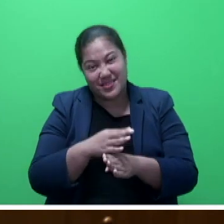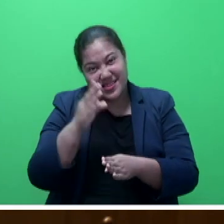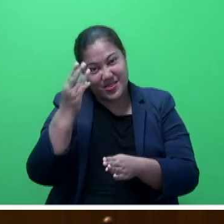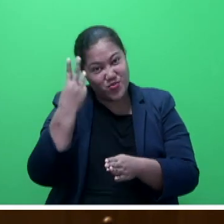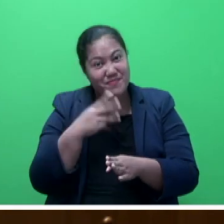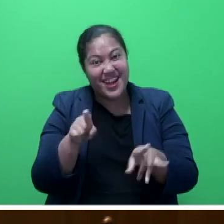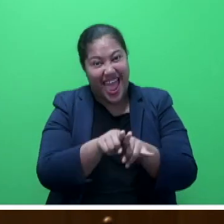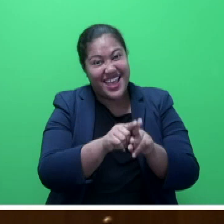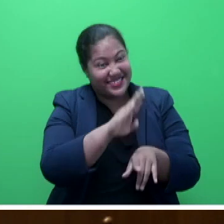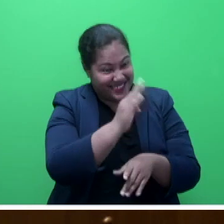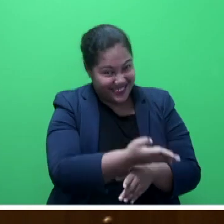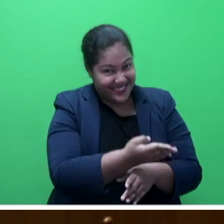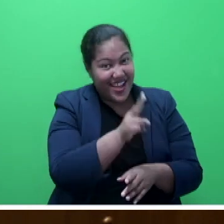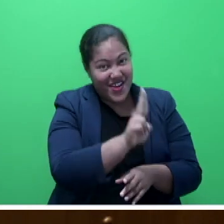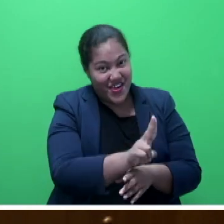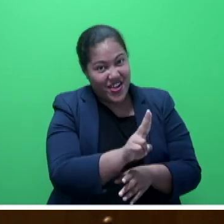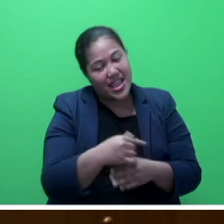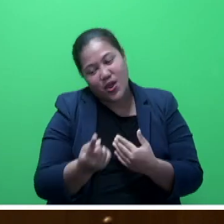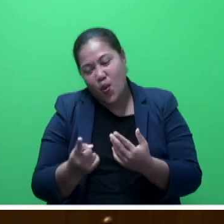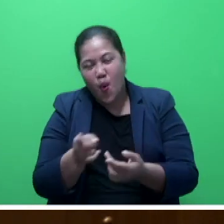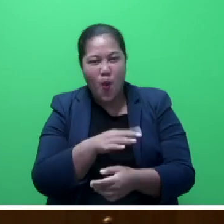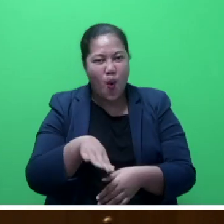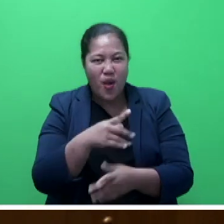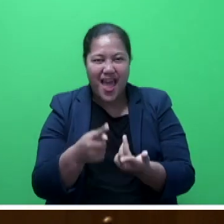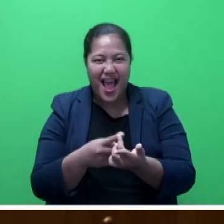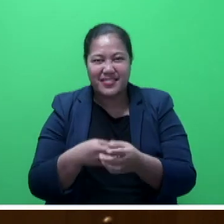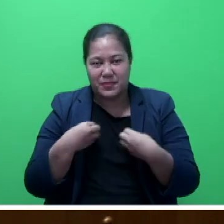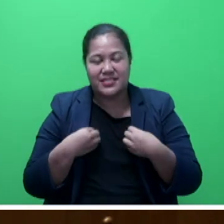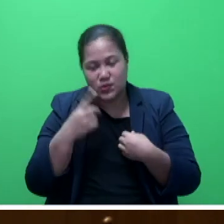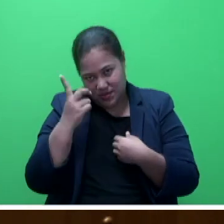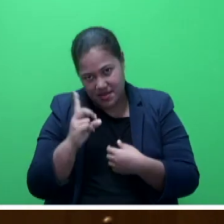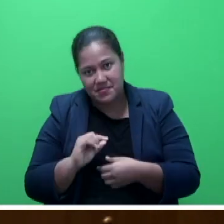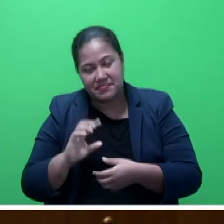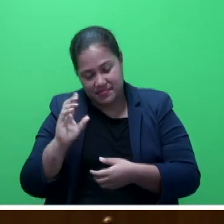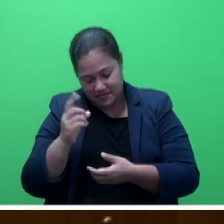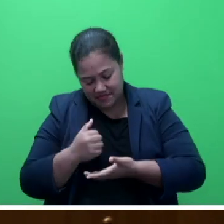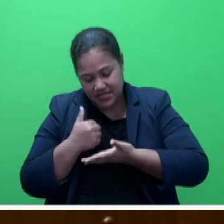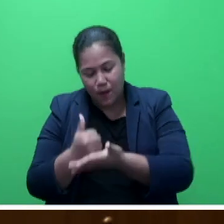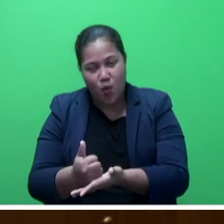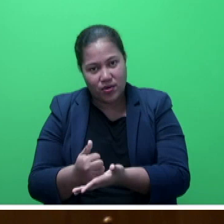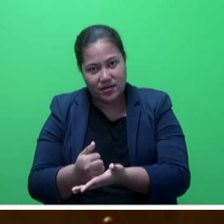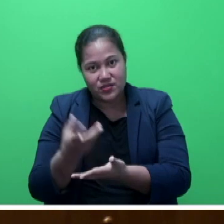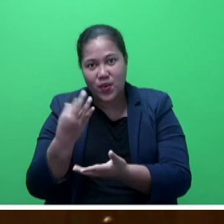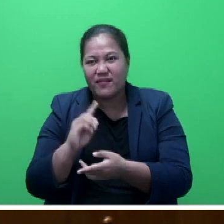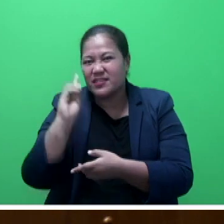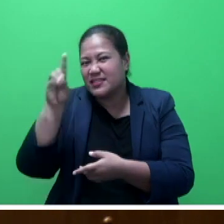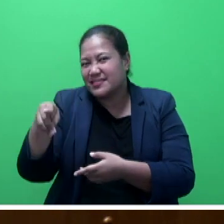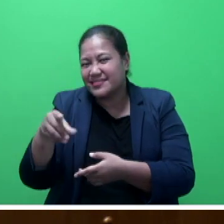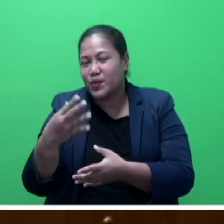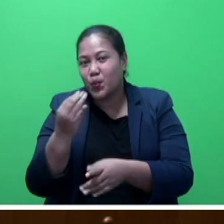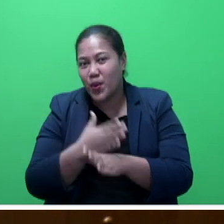business owners across the country must continue. And we must set the stage for domestic investment and job